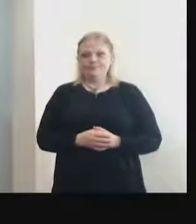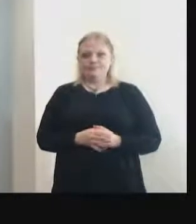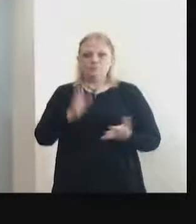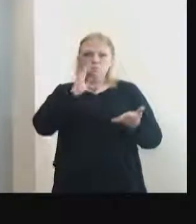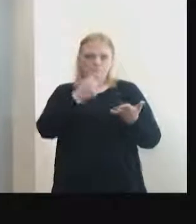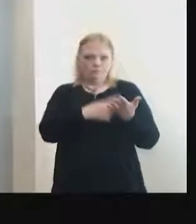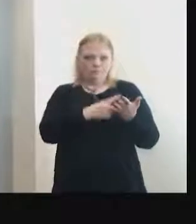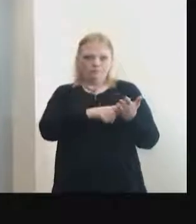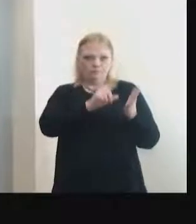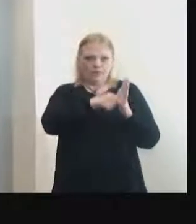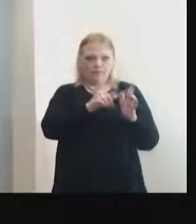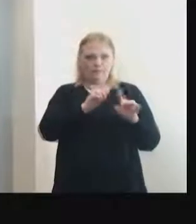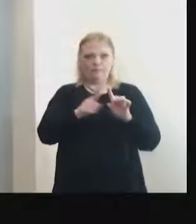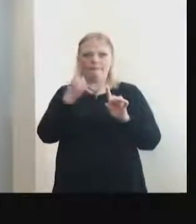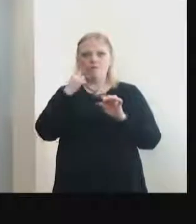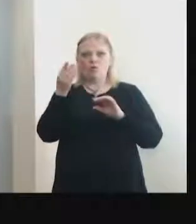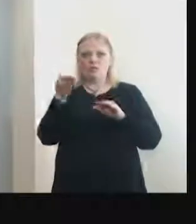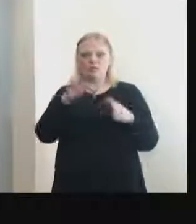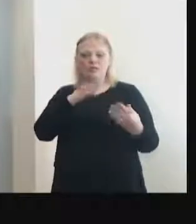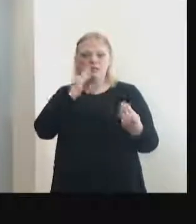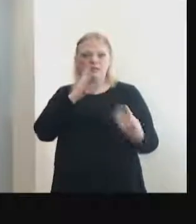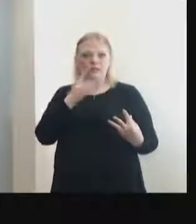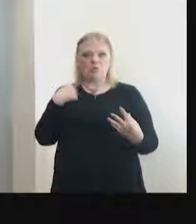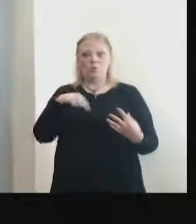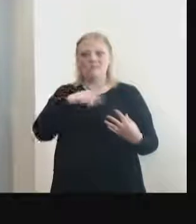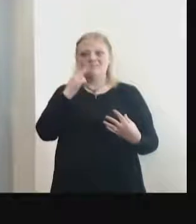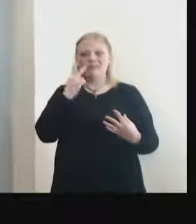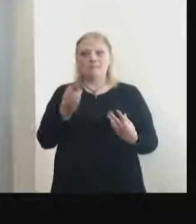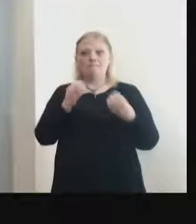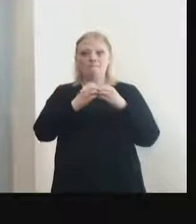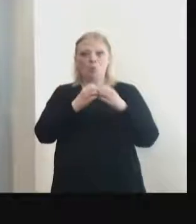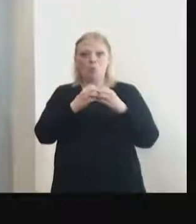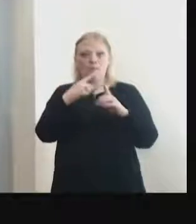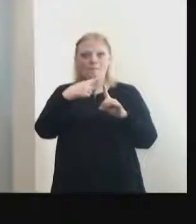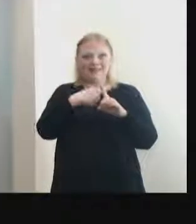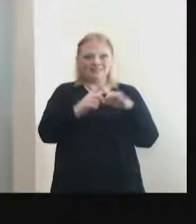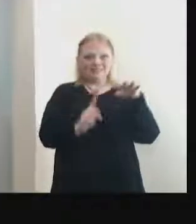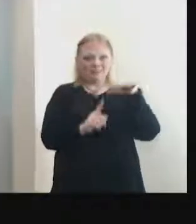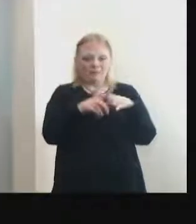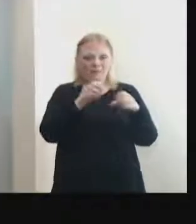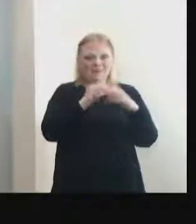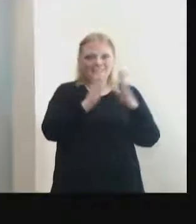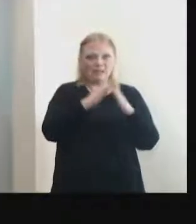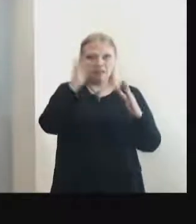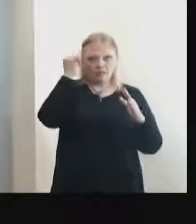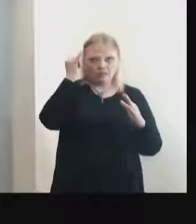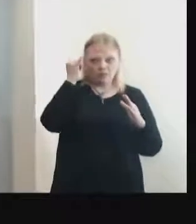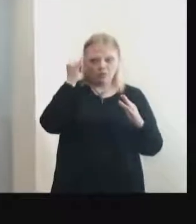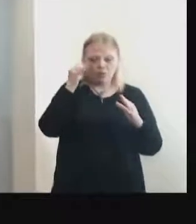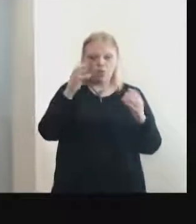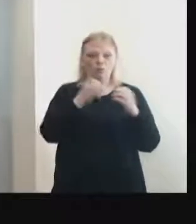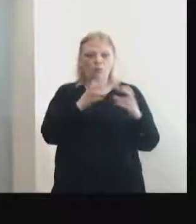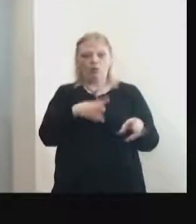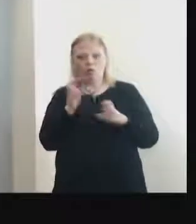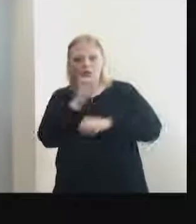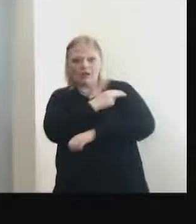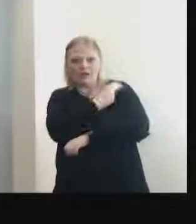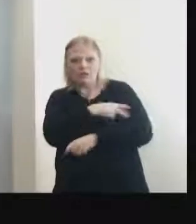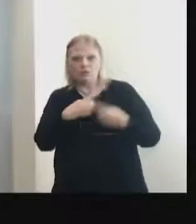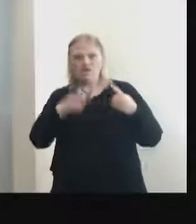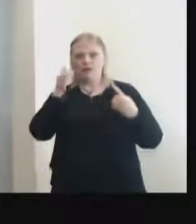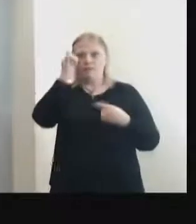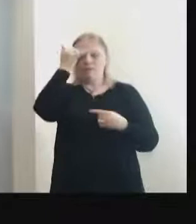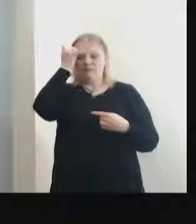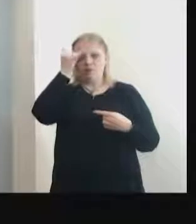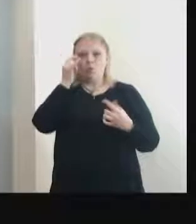about this too with mortality data, we've seen more new cases coming from the city of Buffalo. We've seen more new hospitalizations coming from the city of Buffalo,